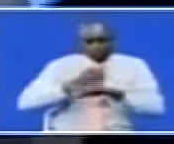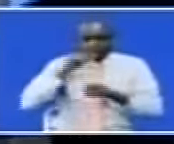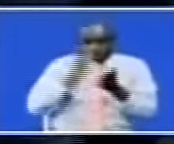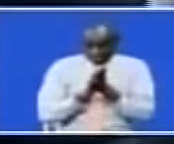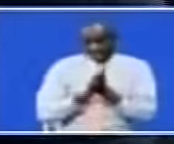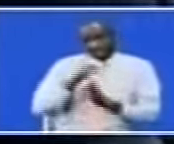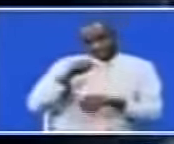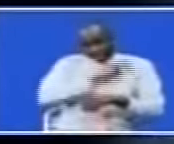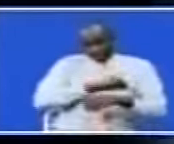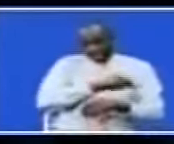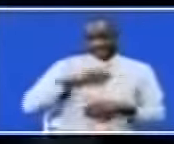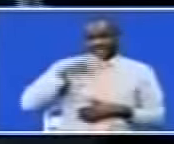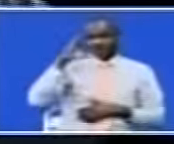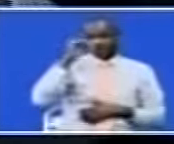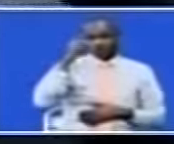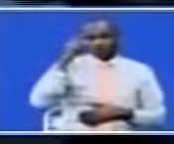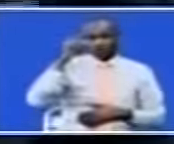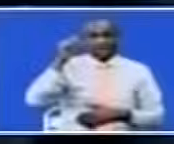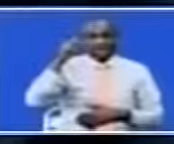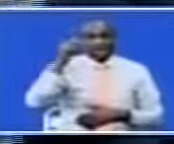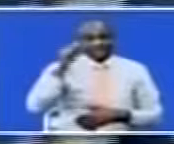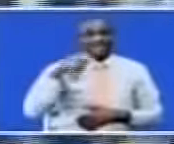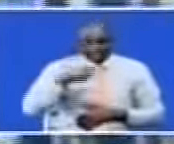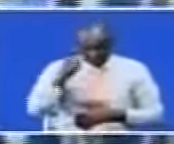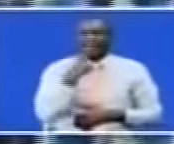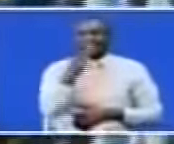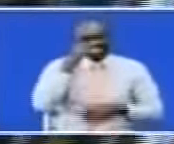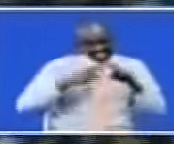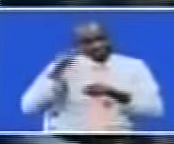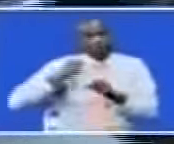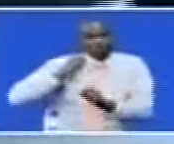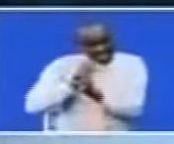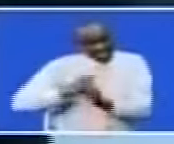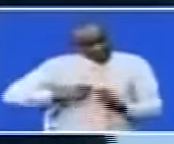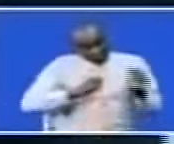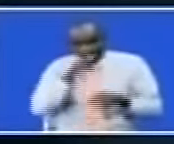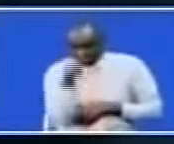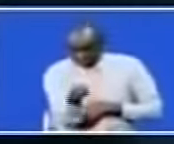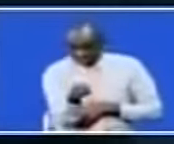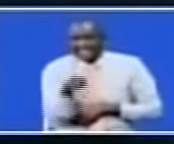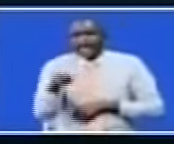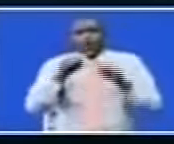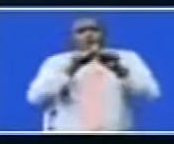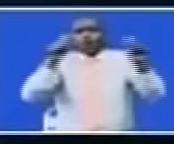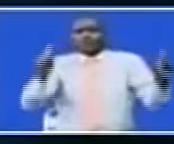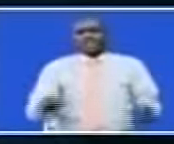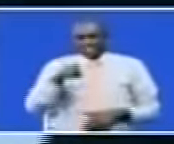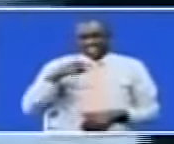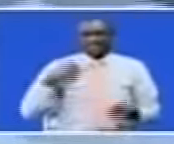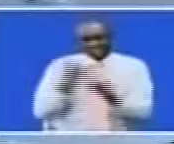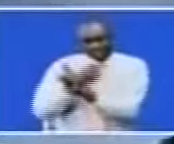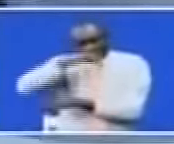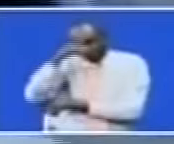Consolata missionaries soon after their arrival in Kenya over a century ago. The base of the altar has various